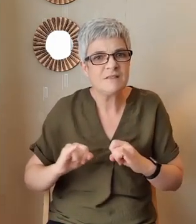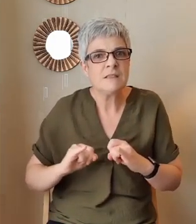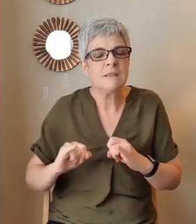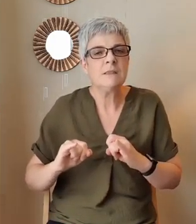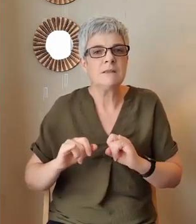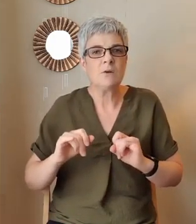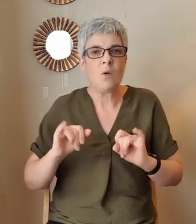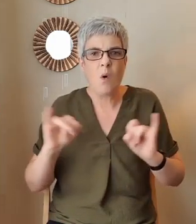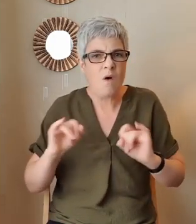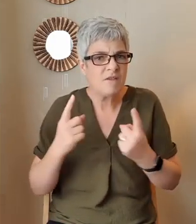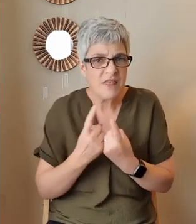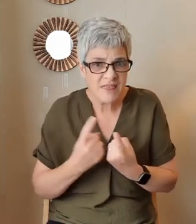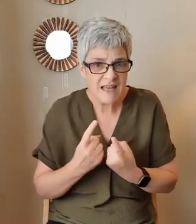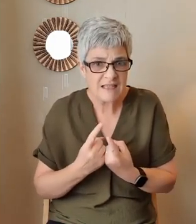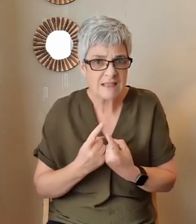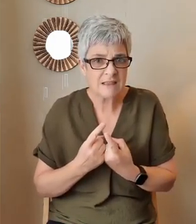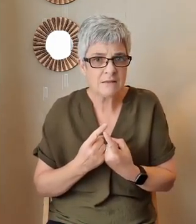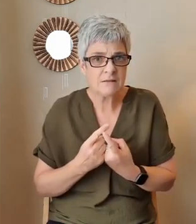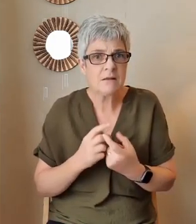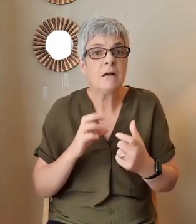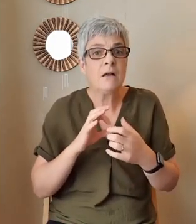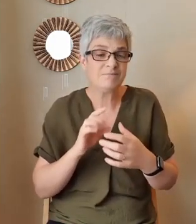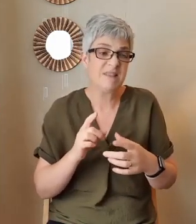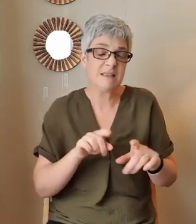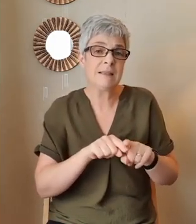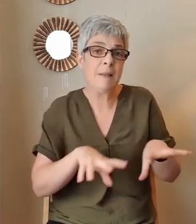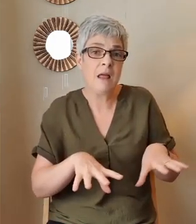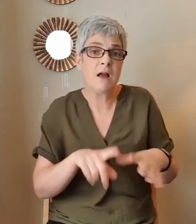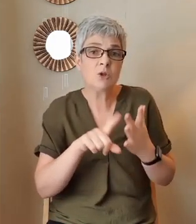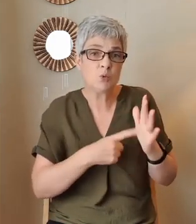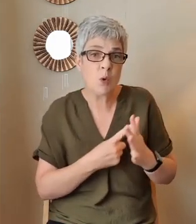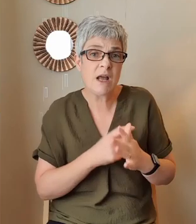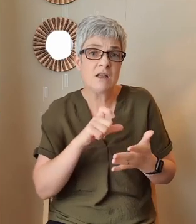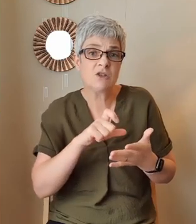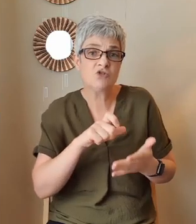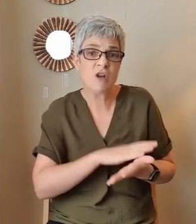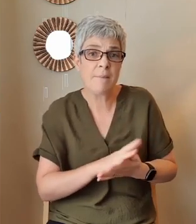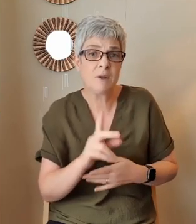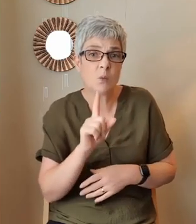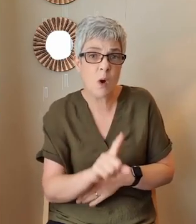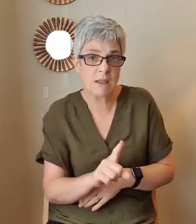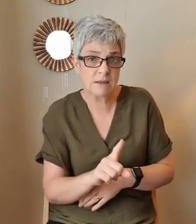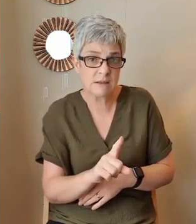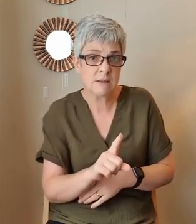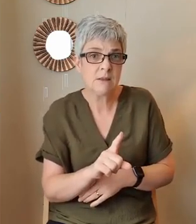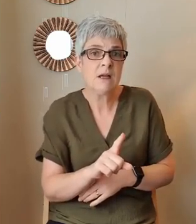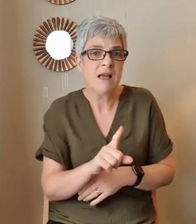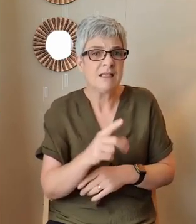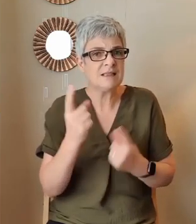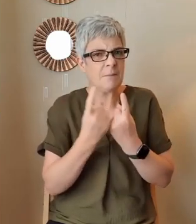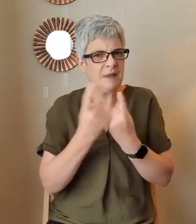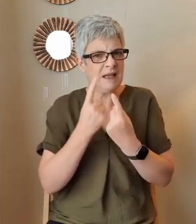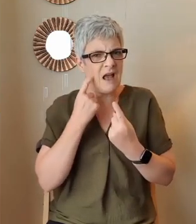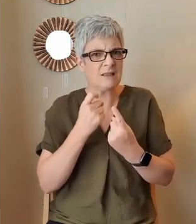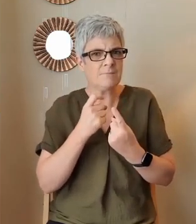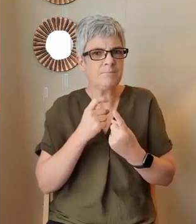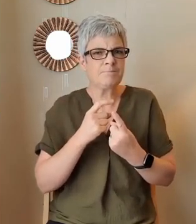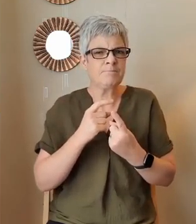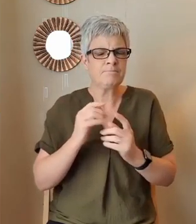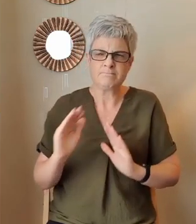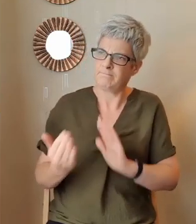storm in terms of Jonah chapter 1. Something that's there to bring us up short and say, wait a